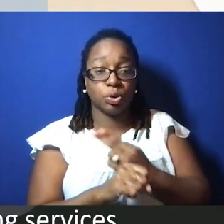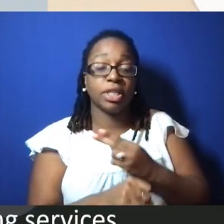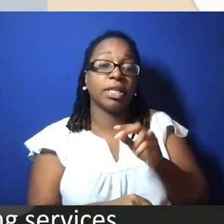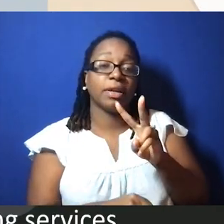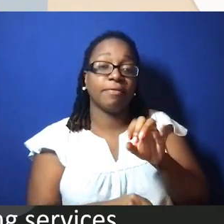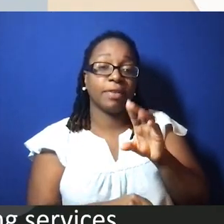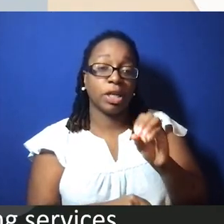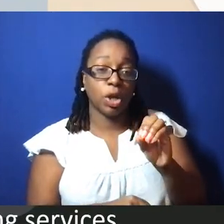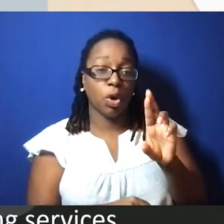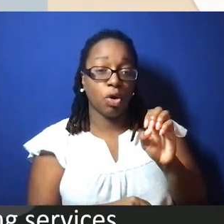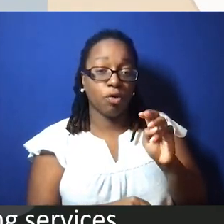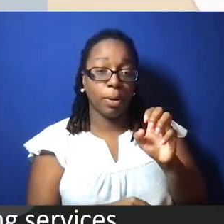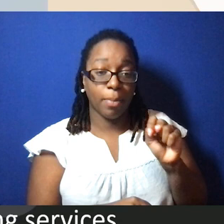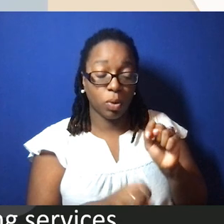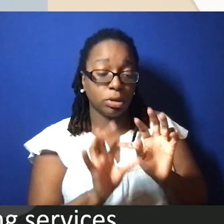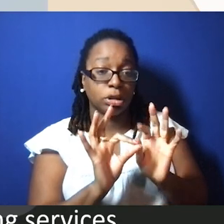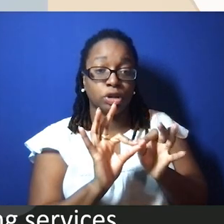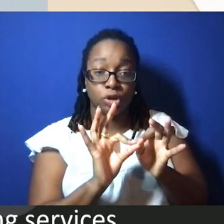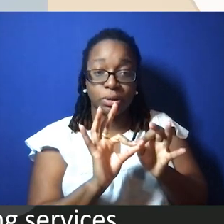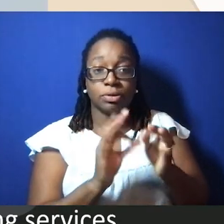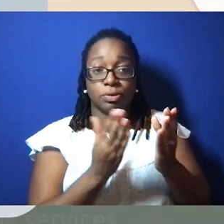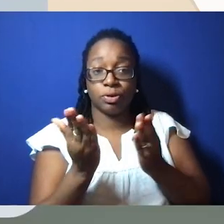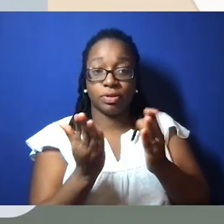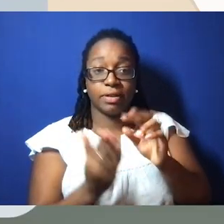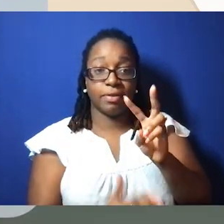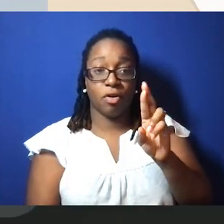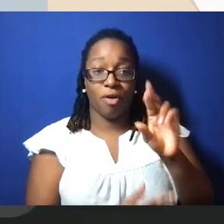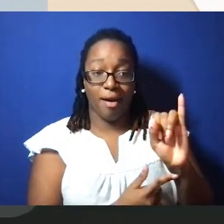interpreters through video remote interpreting services.